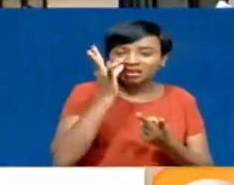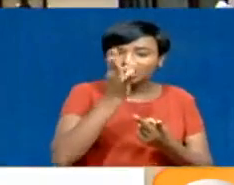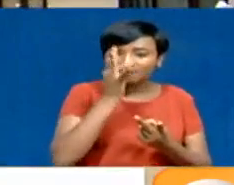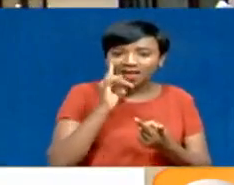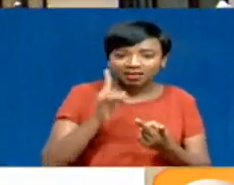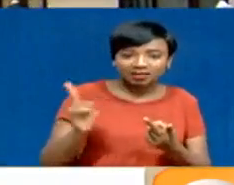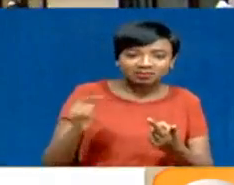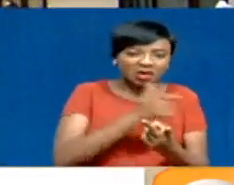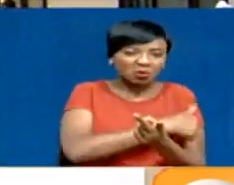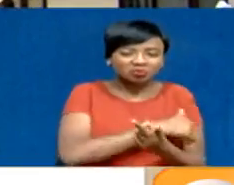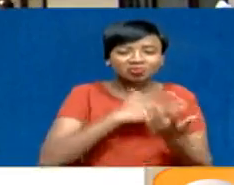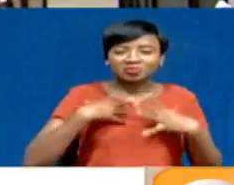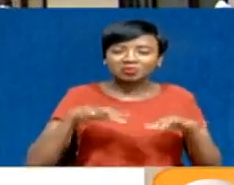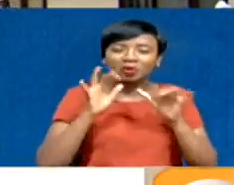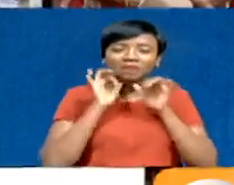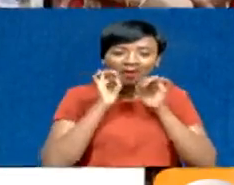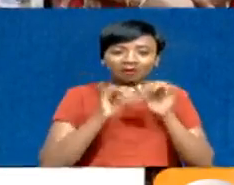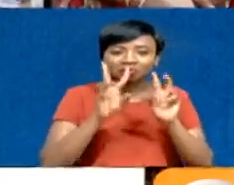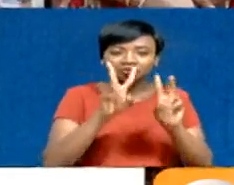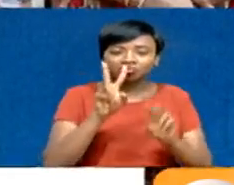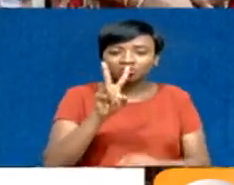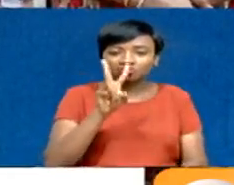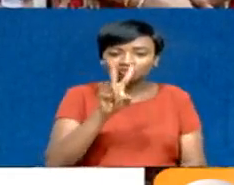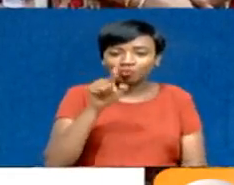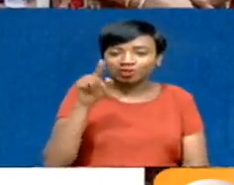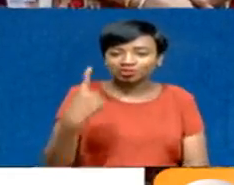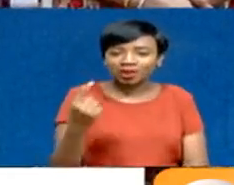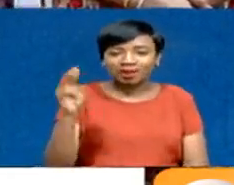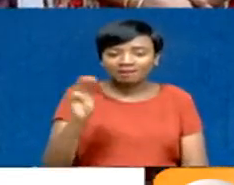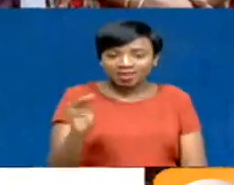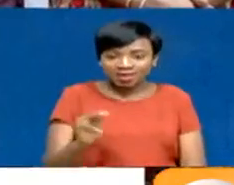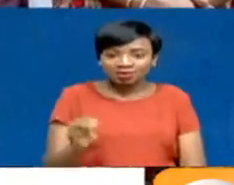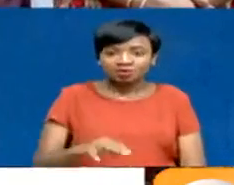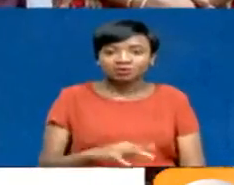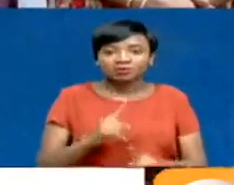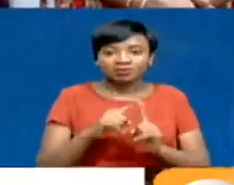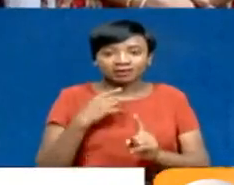Islands, which serves over 2.1 million people. Hii ni hospitali ambaye